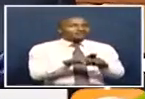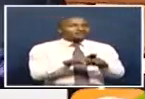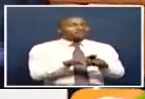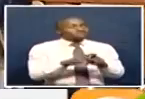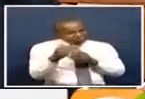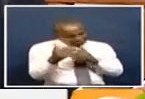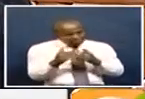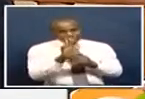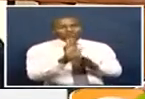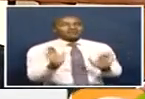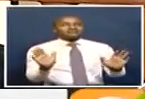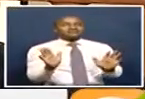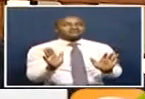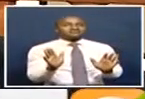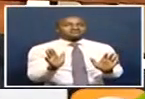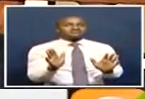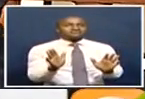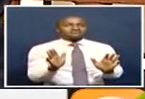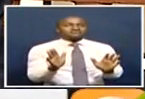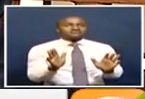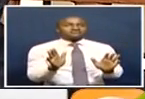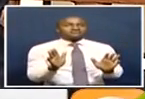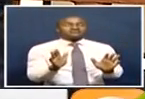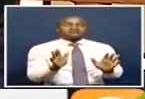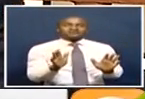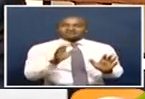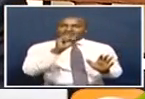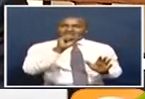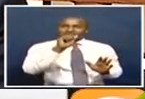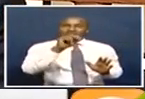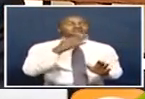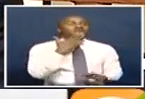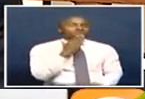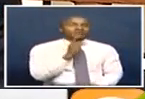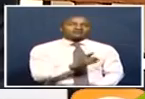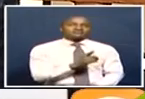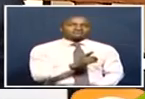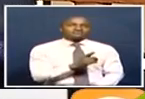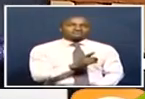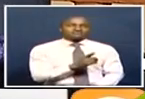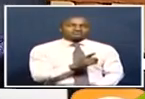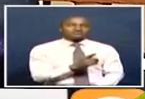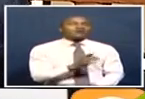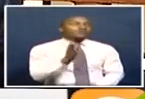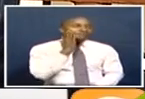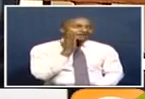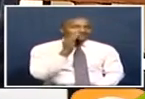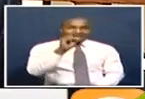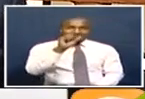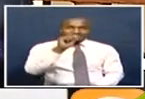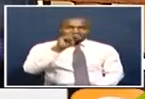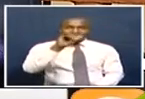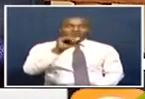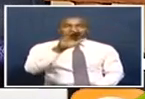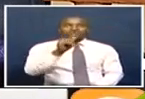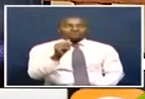to you. And by all intent, Sakaja is a Luya. The mother of Sakaja comes from